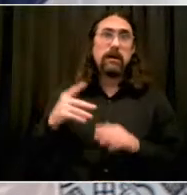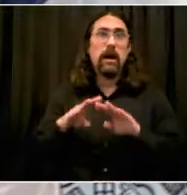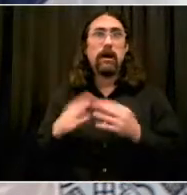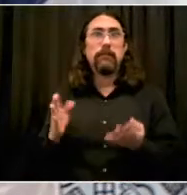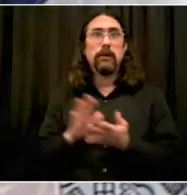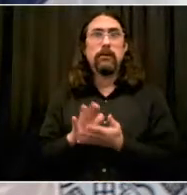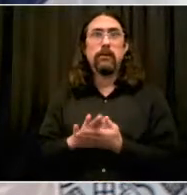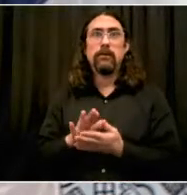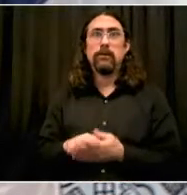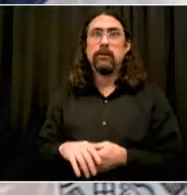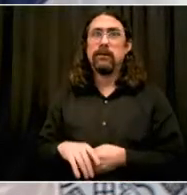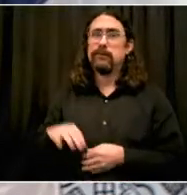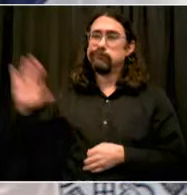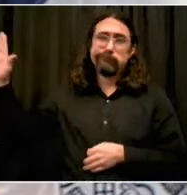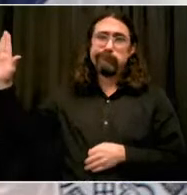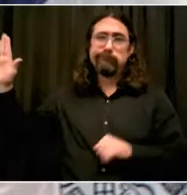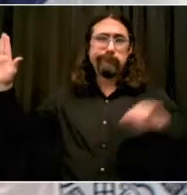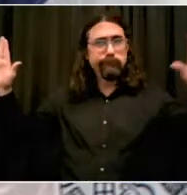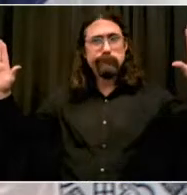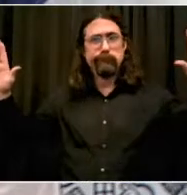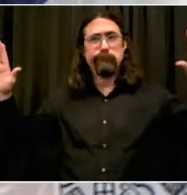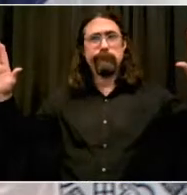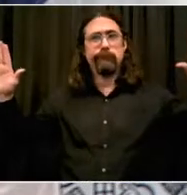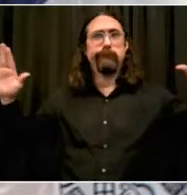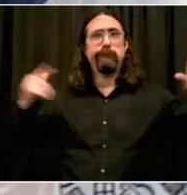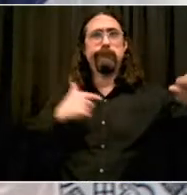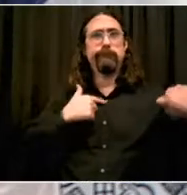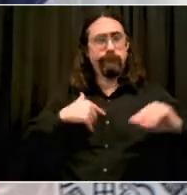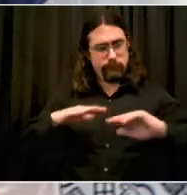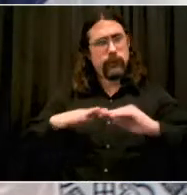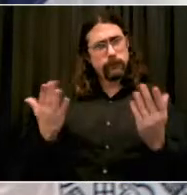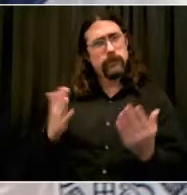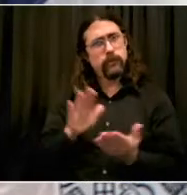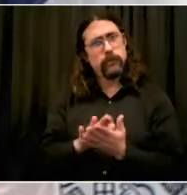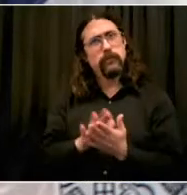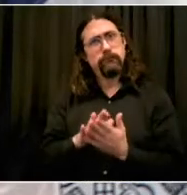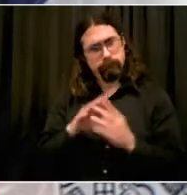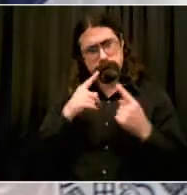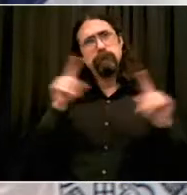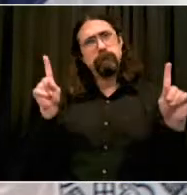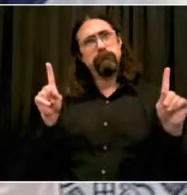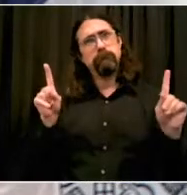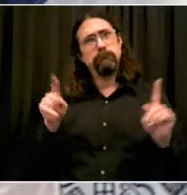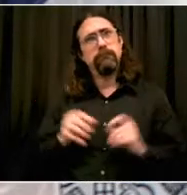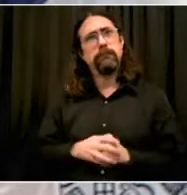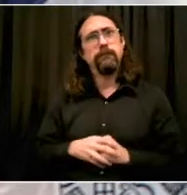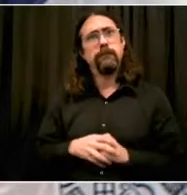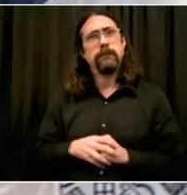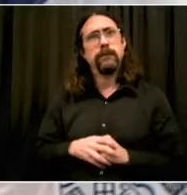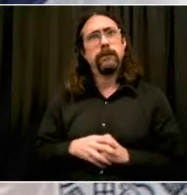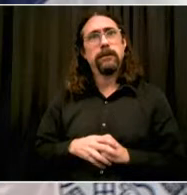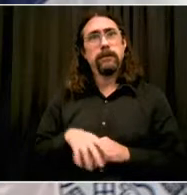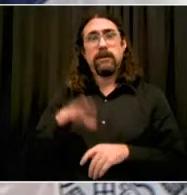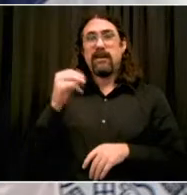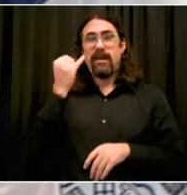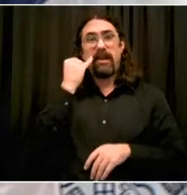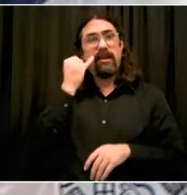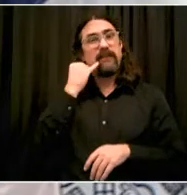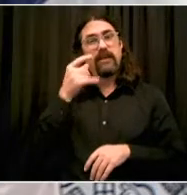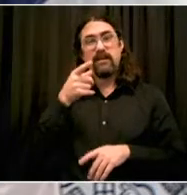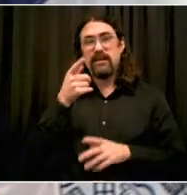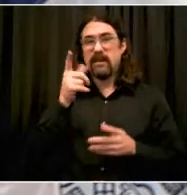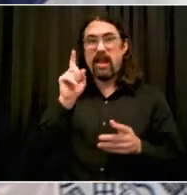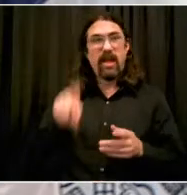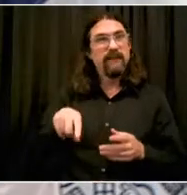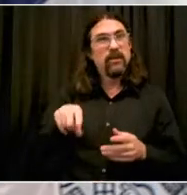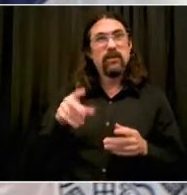standards. But this is how we will deal with the immediate term. I want to turn people's attention to what comes thereafter, because there